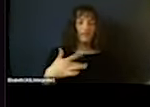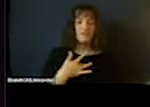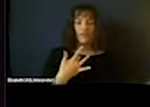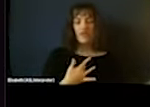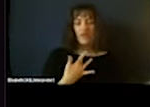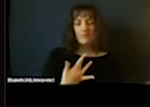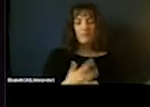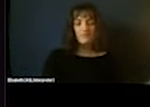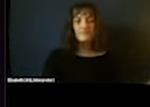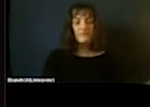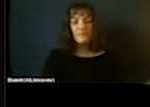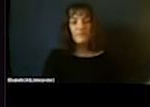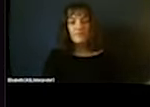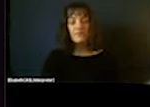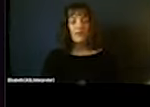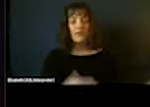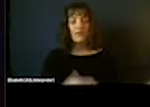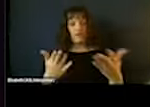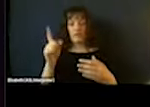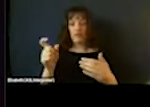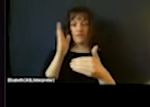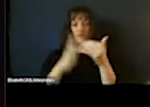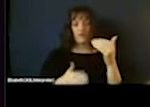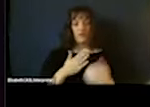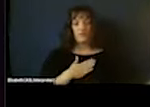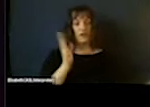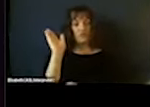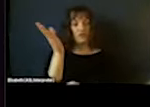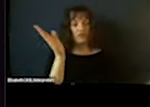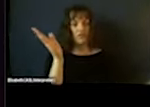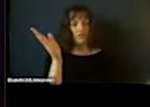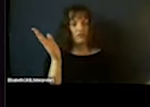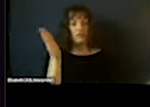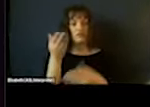But I cannot help to finish my presentation with